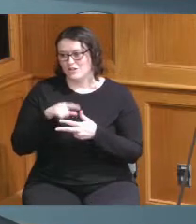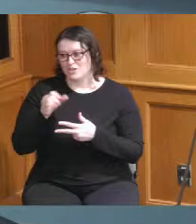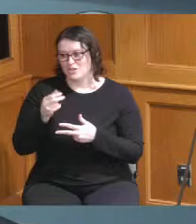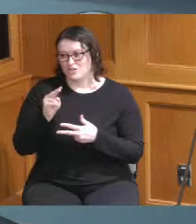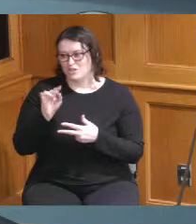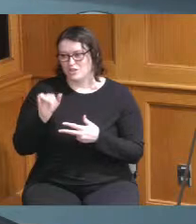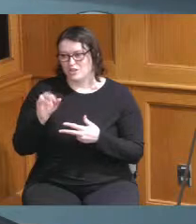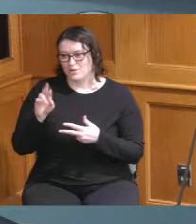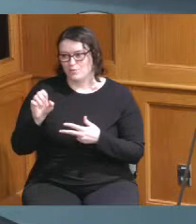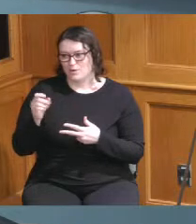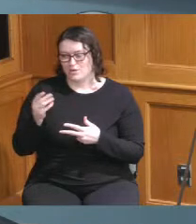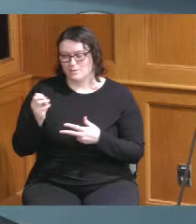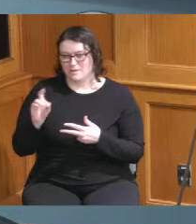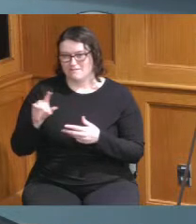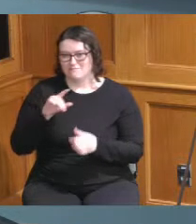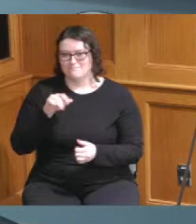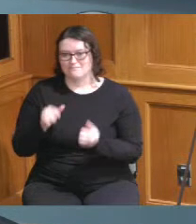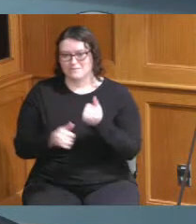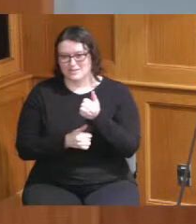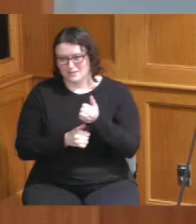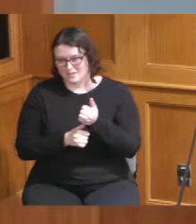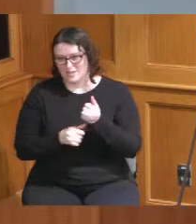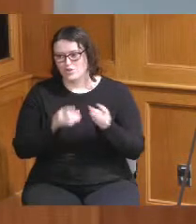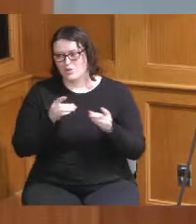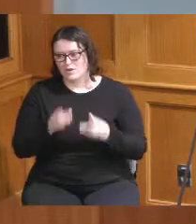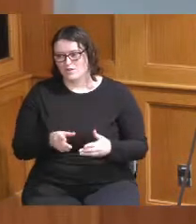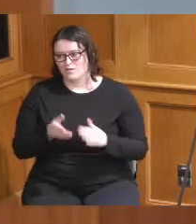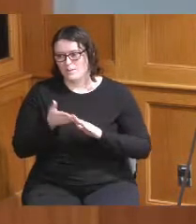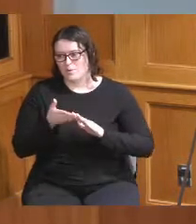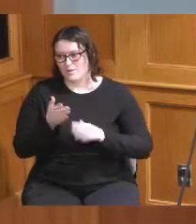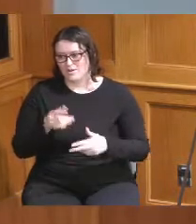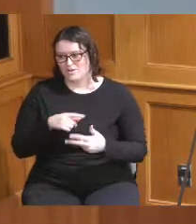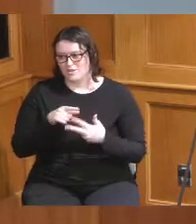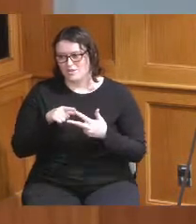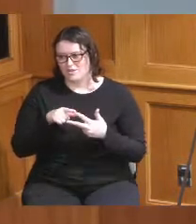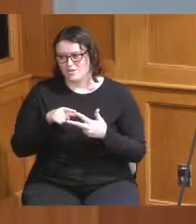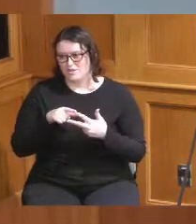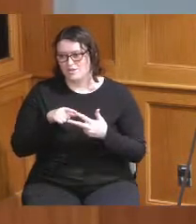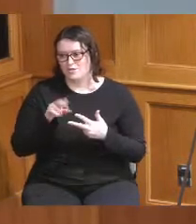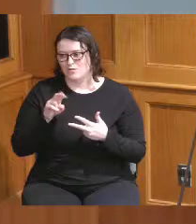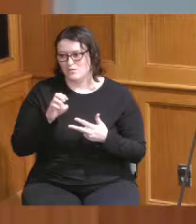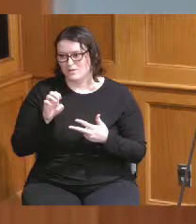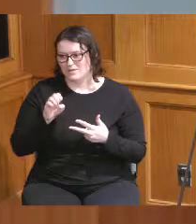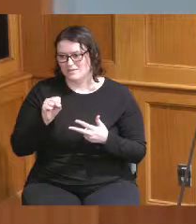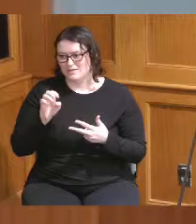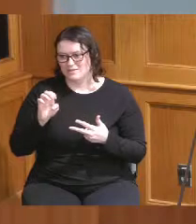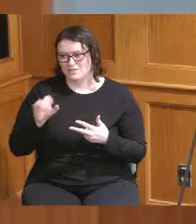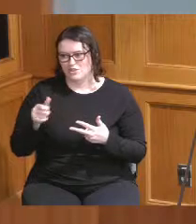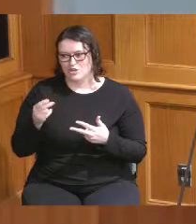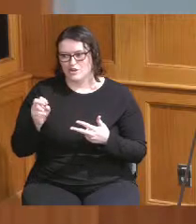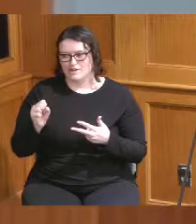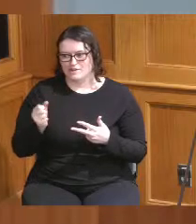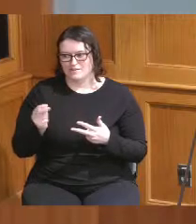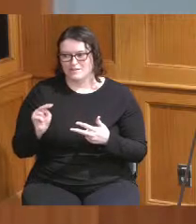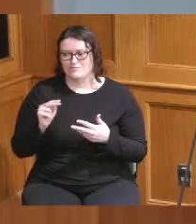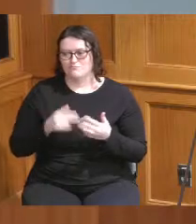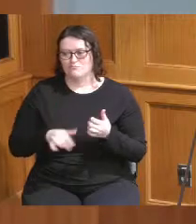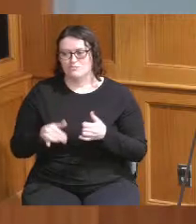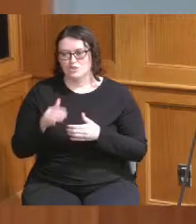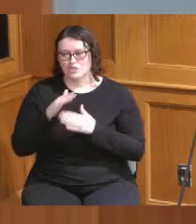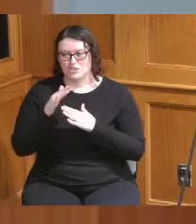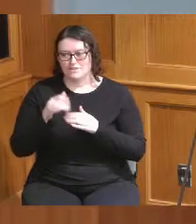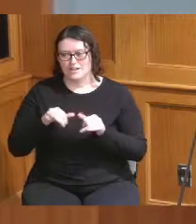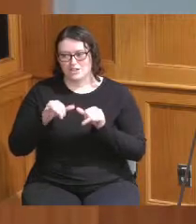Deputy Director of Operations, Reese Johnson, Deputy Director of our Capital Program and Chief Engineer, and Joseph Schuster, who's our